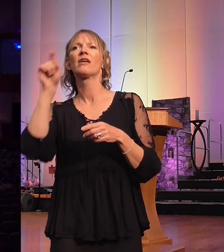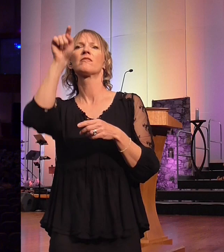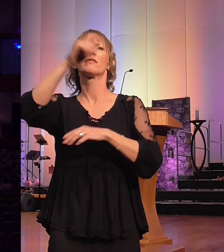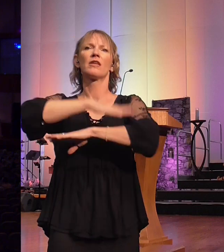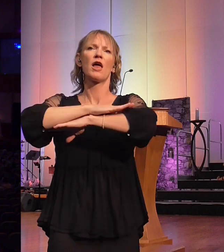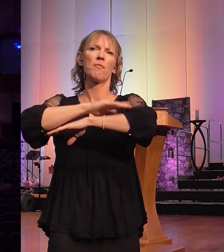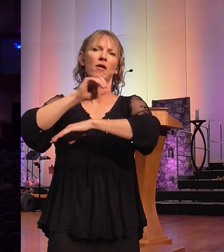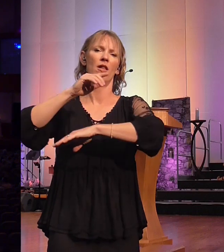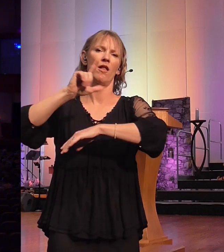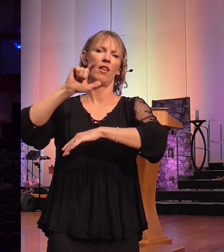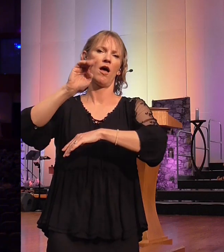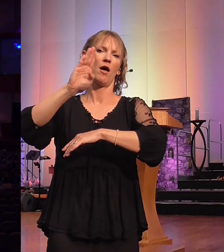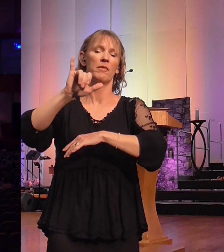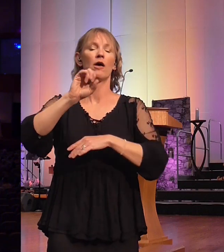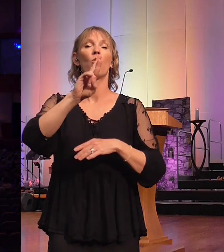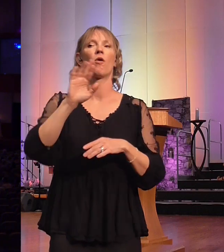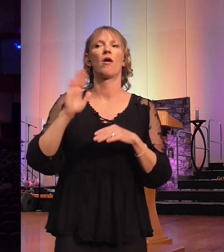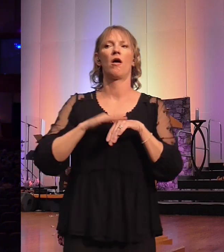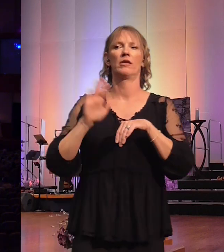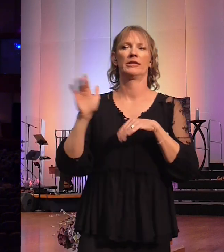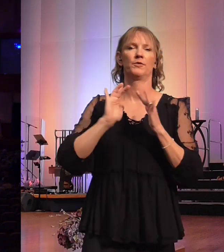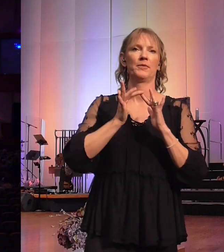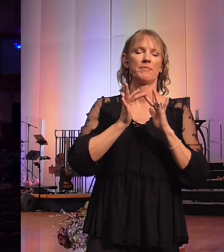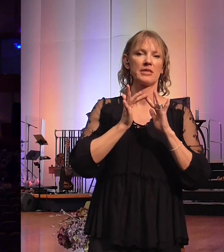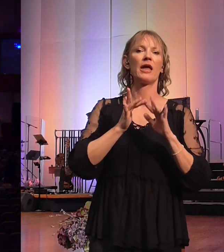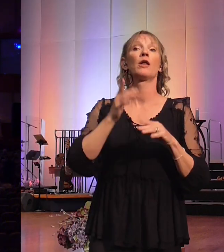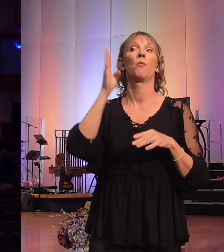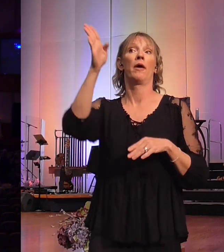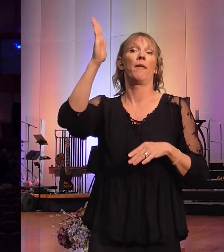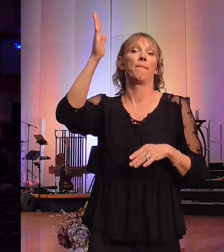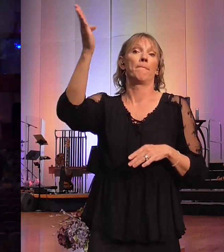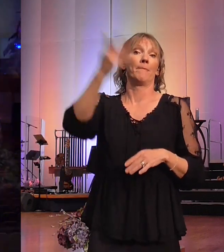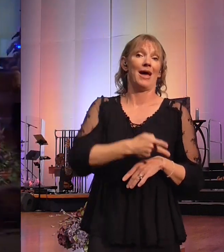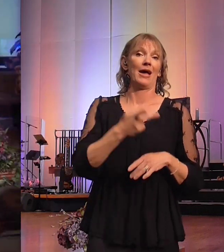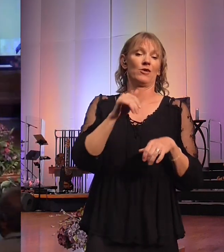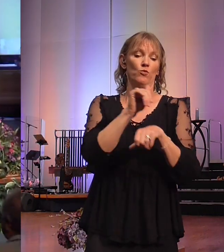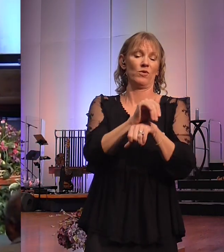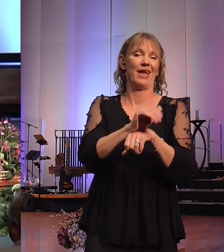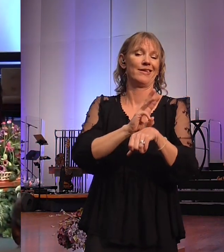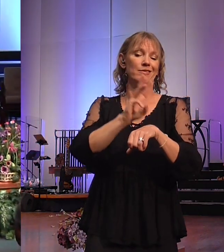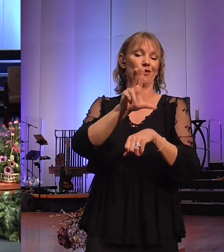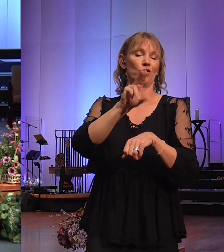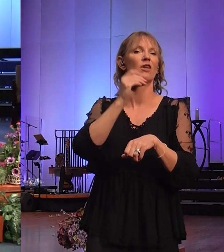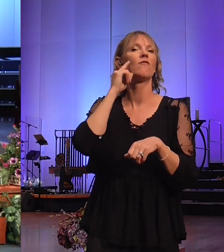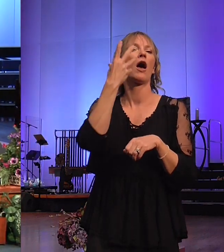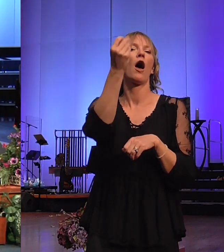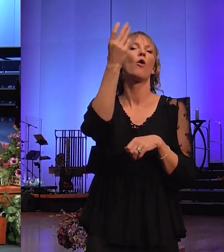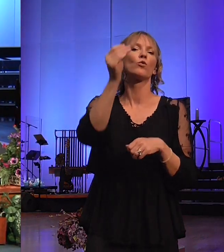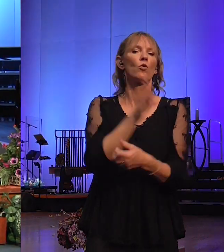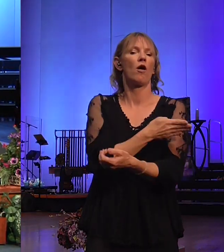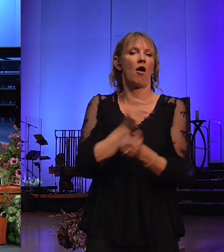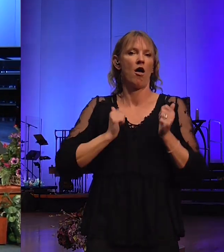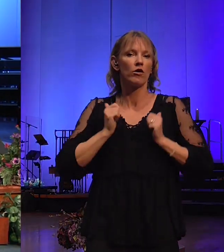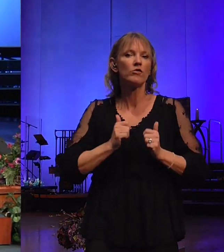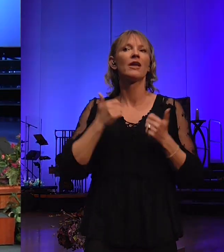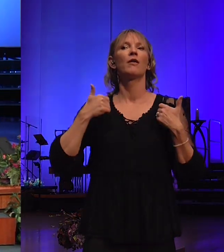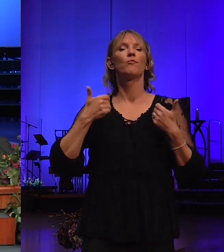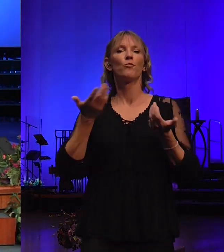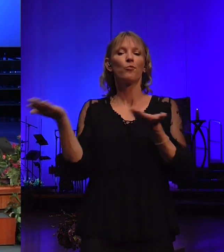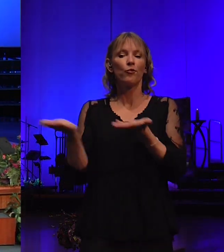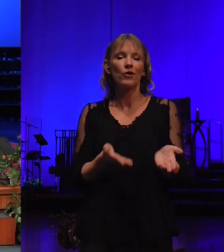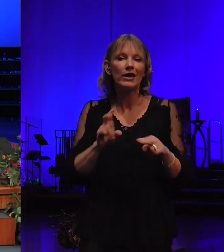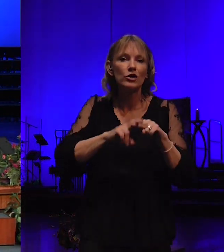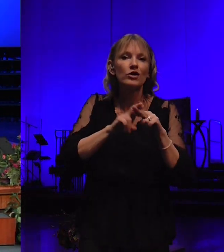or at danielnahmod.com. And he'll be back here at 6:30 p.m. tonight for an outdoor concert. Bring your lawn chair, have some food and